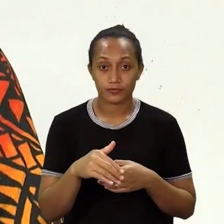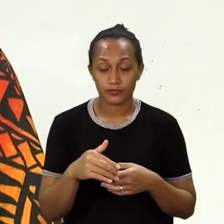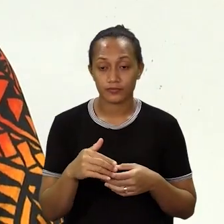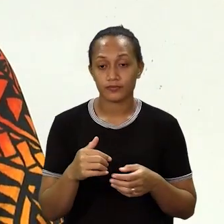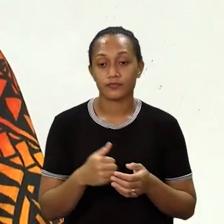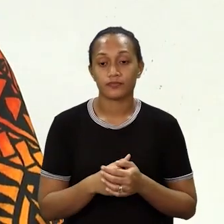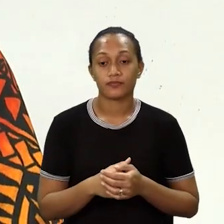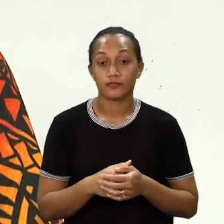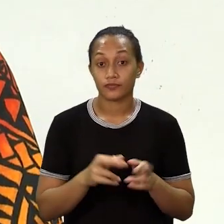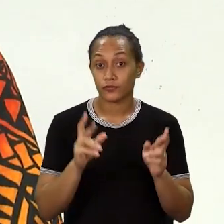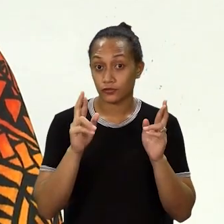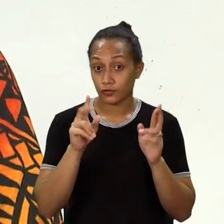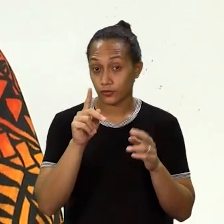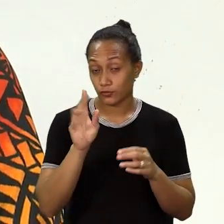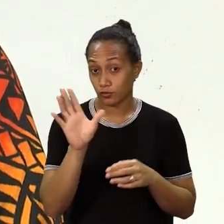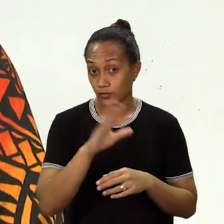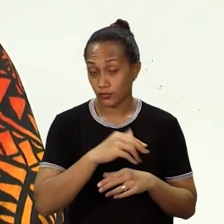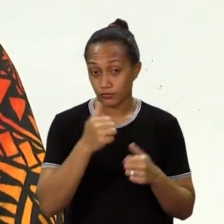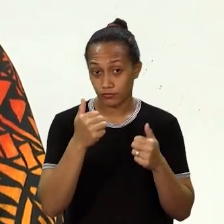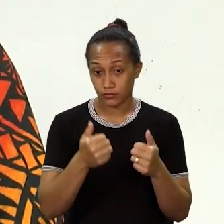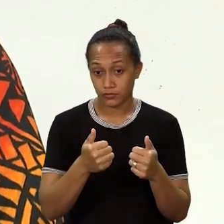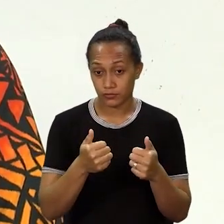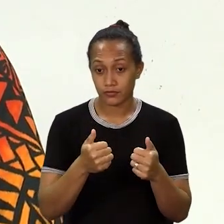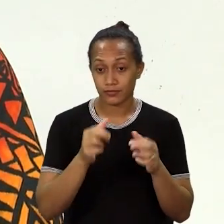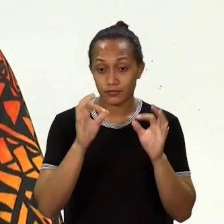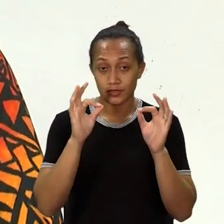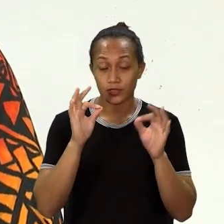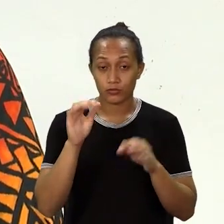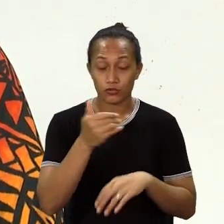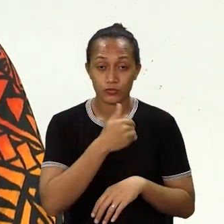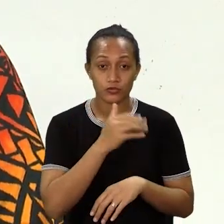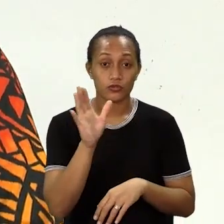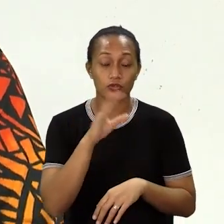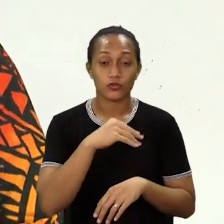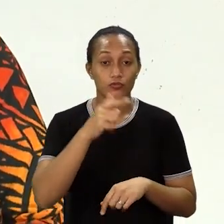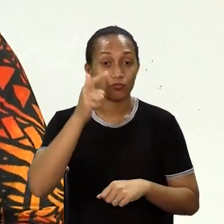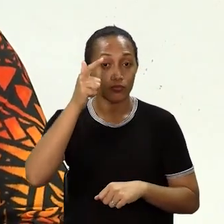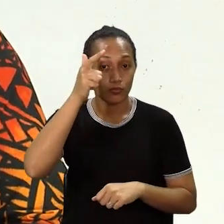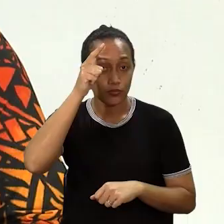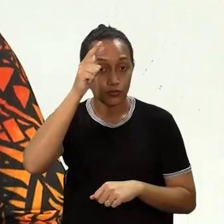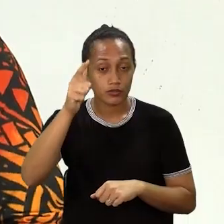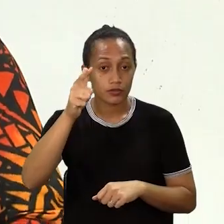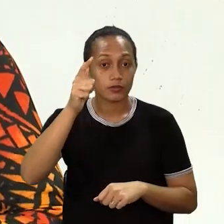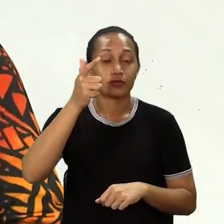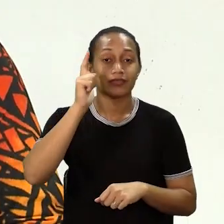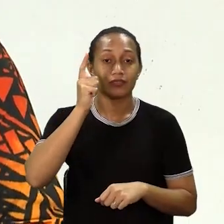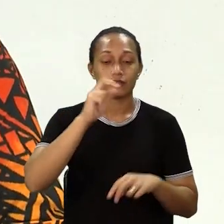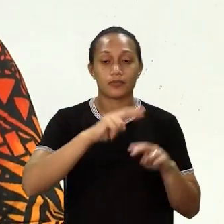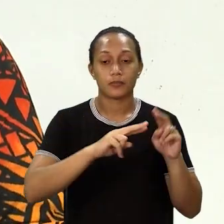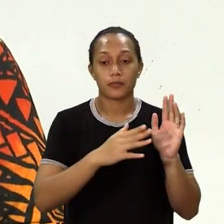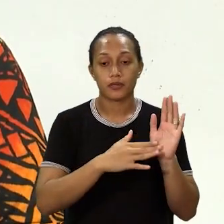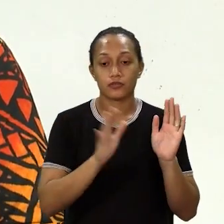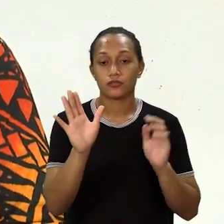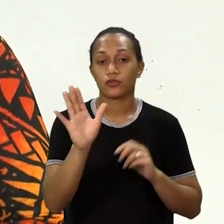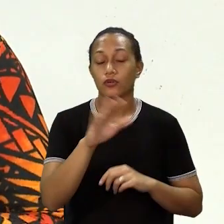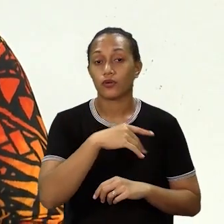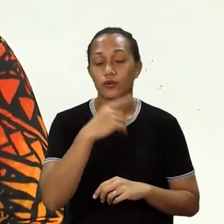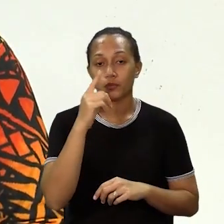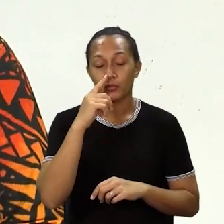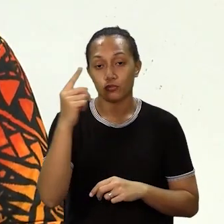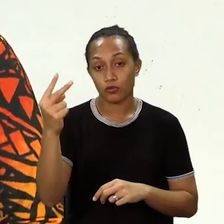So how are you this morning? Hope that you are all well. Right, special good morning to all principal,